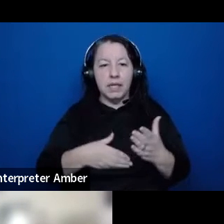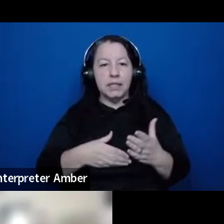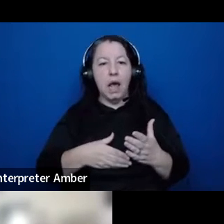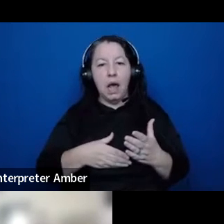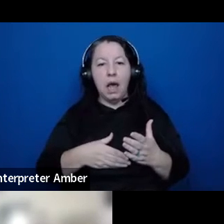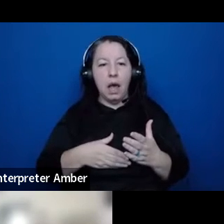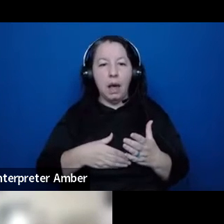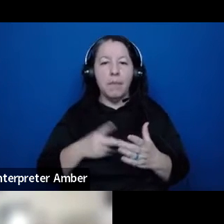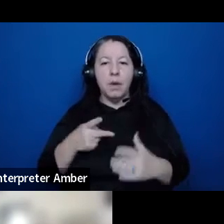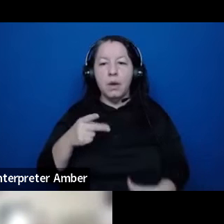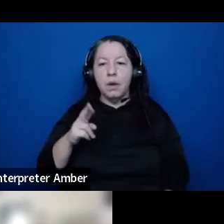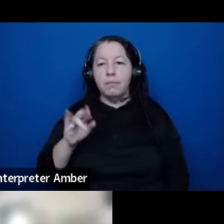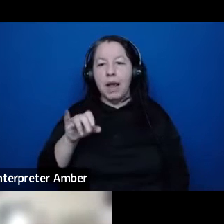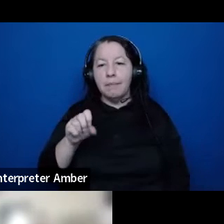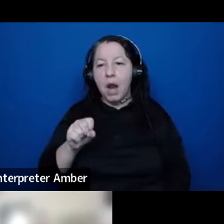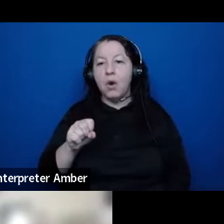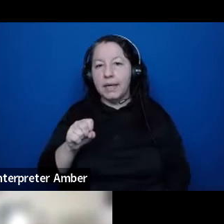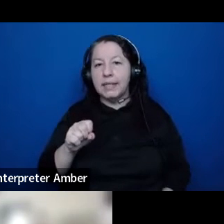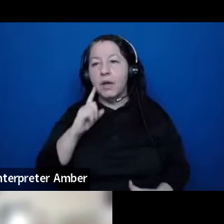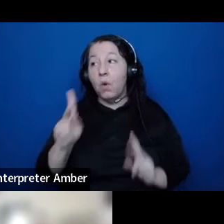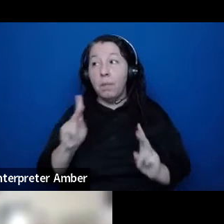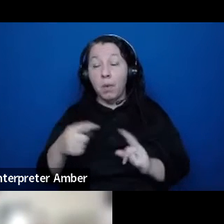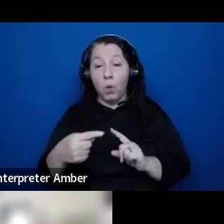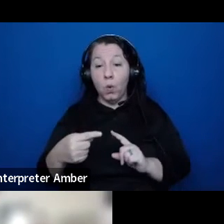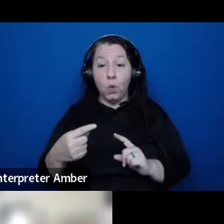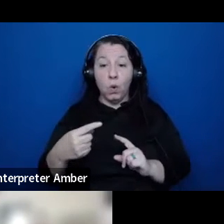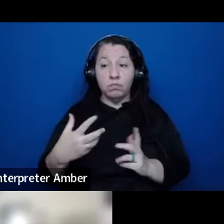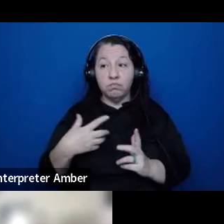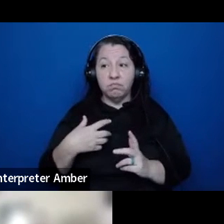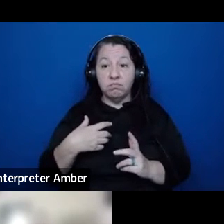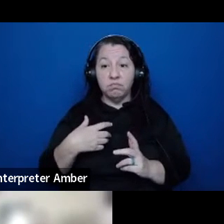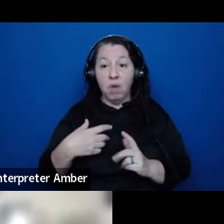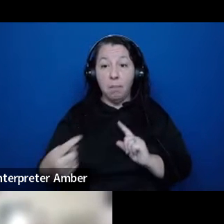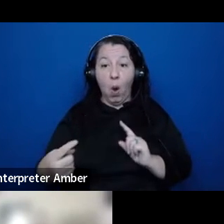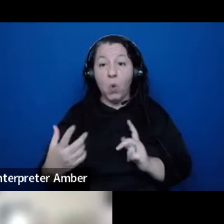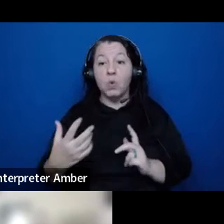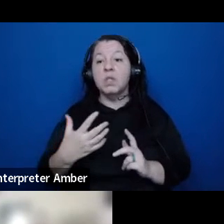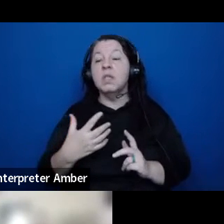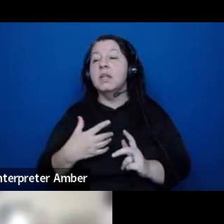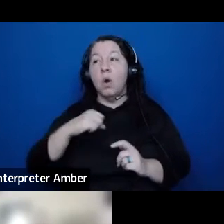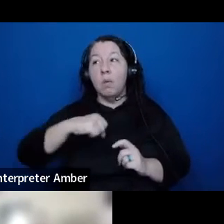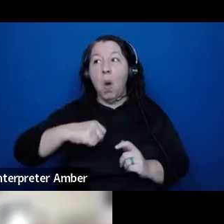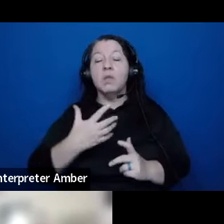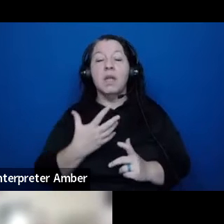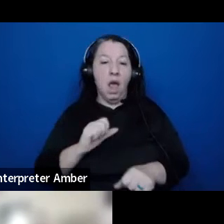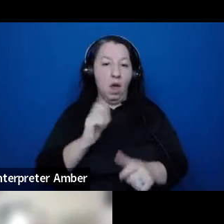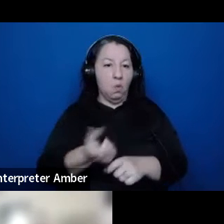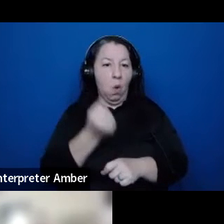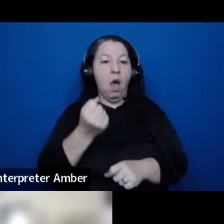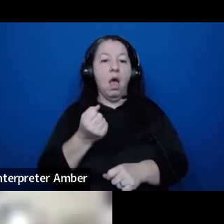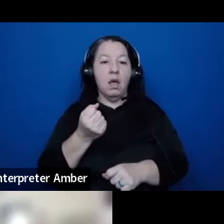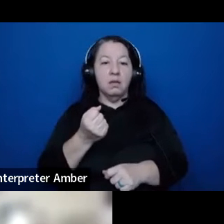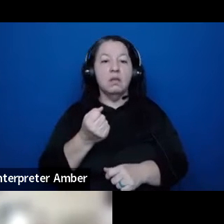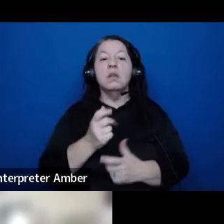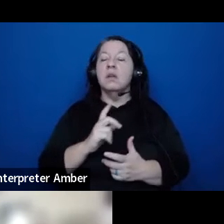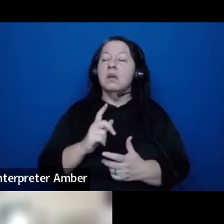primaries for people who opposed and won those. I mean, she won with her people that supported her agenda. So I think